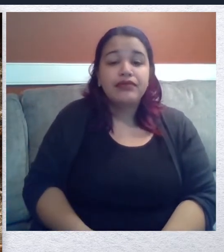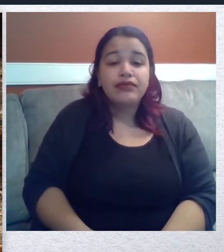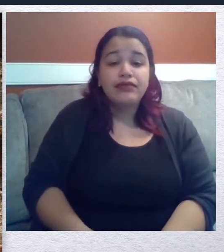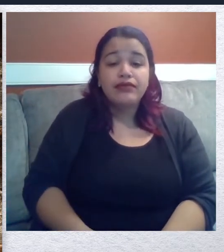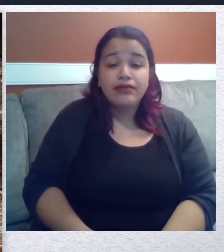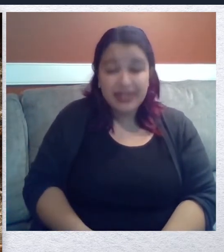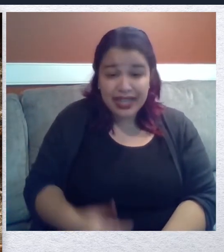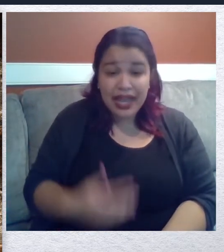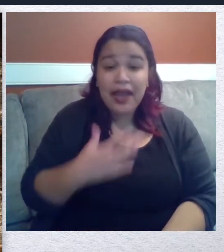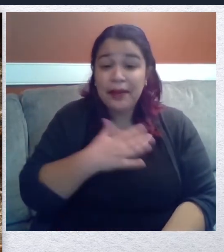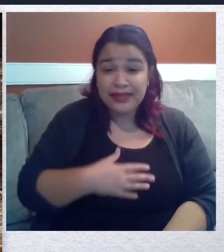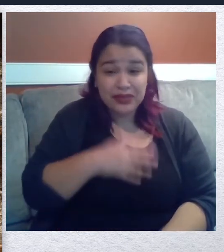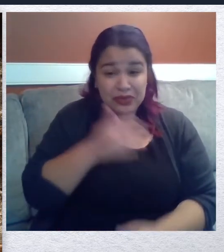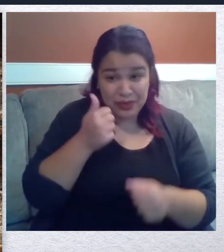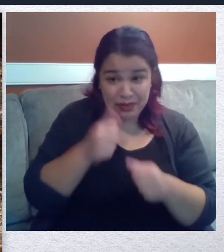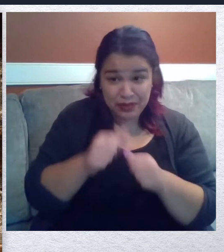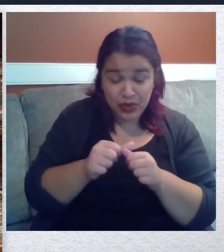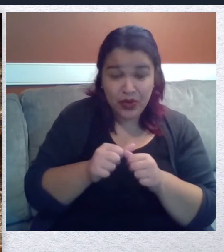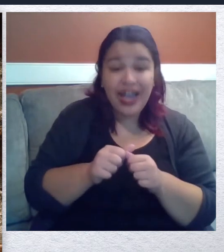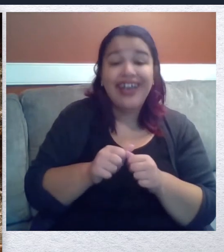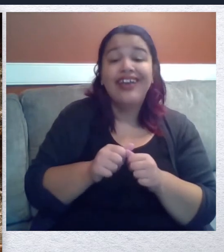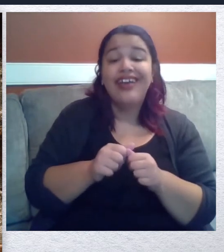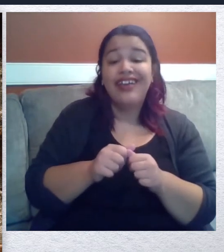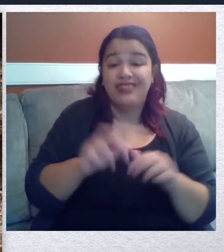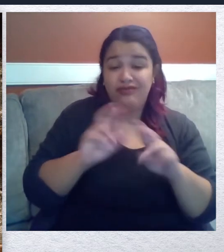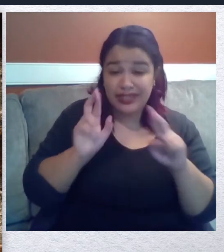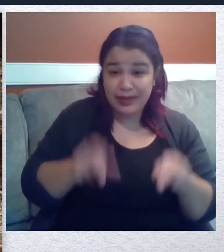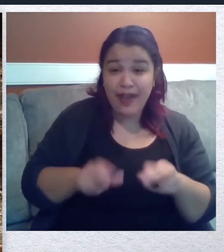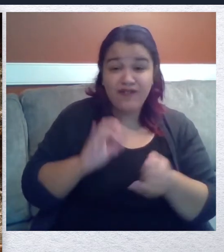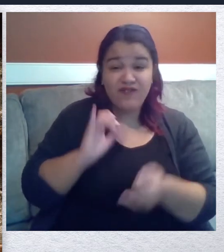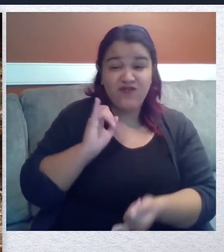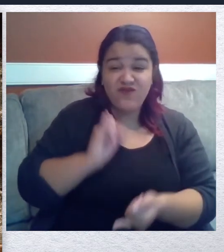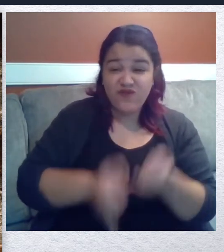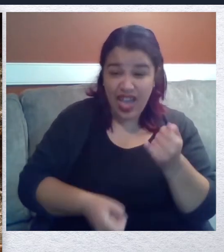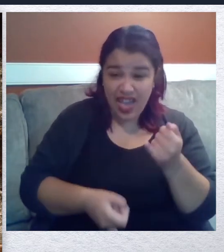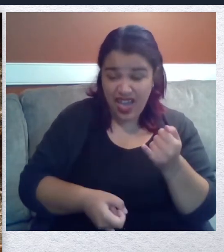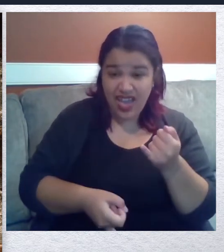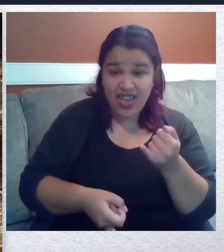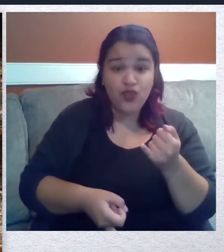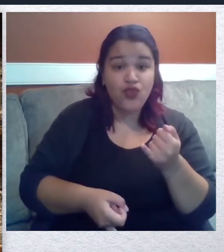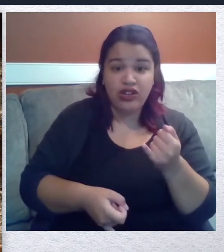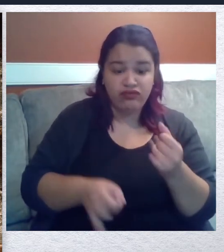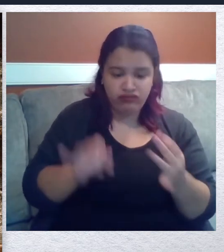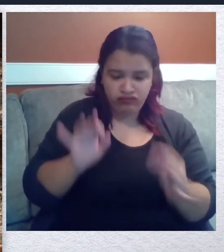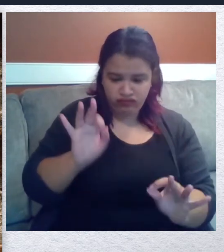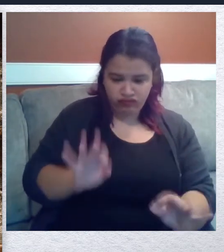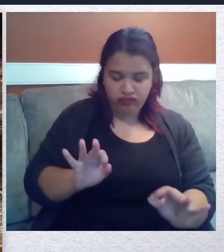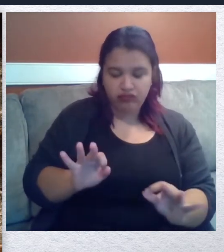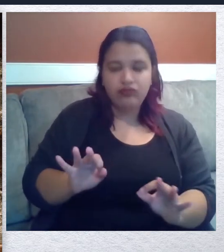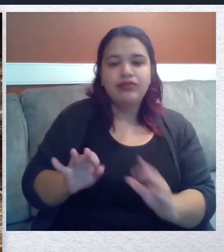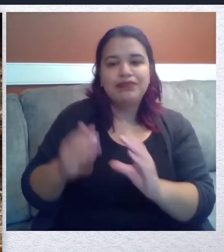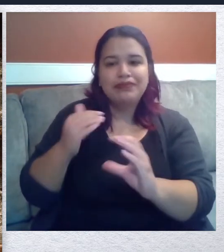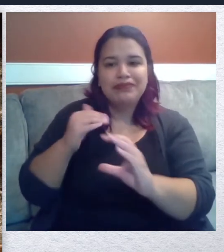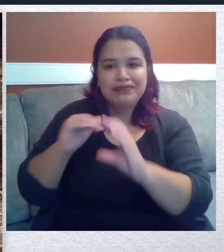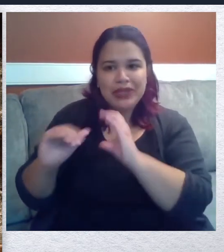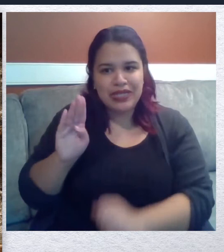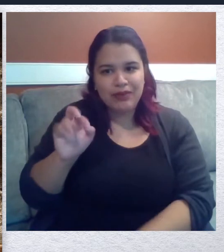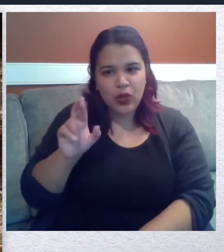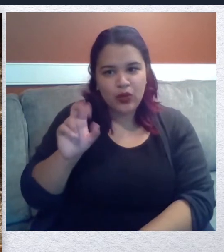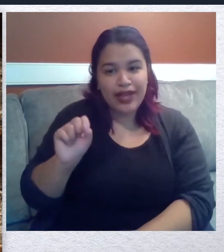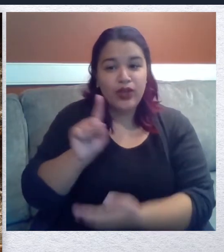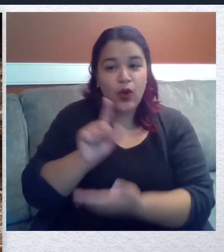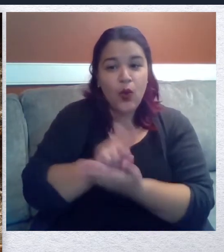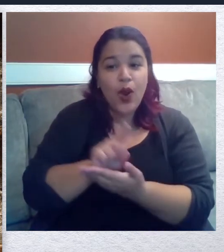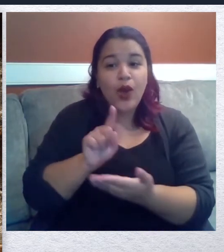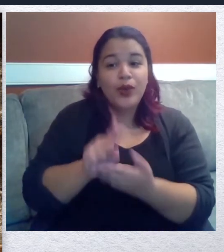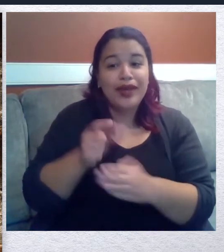final version of the candidate's resume to the BRS at least 1 week prior to the event so they can be